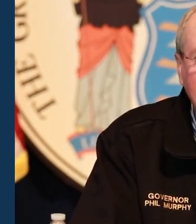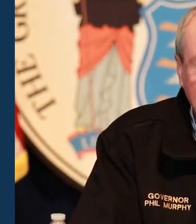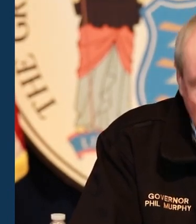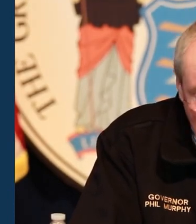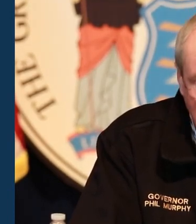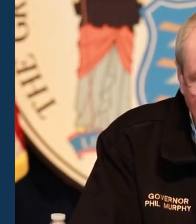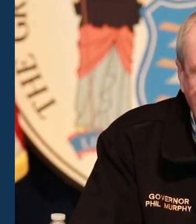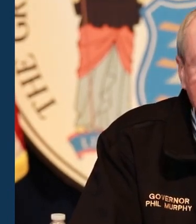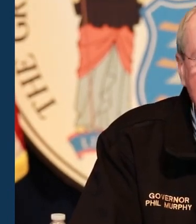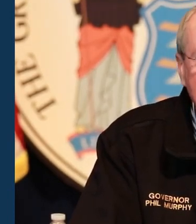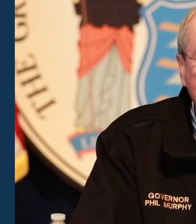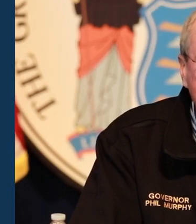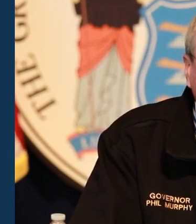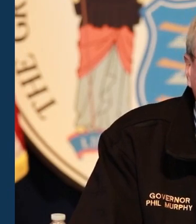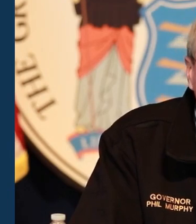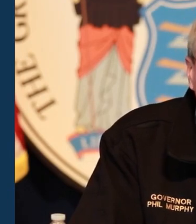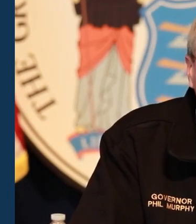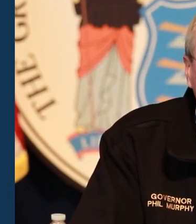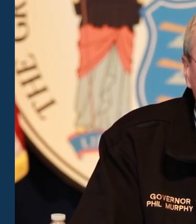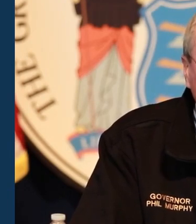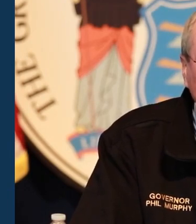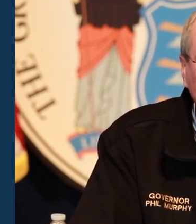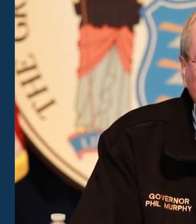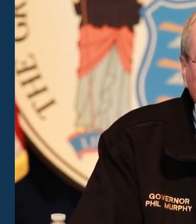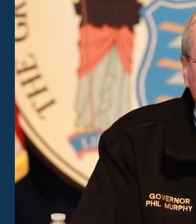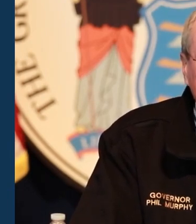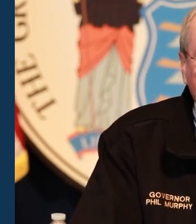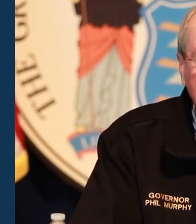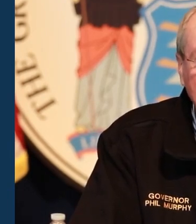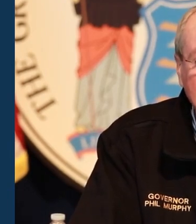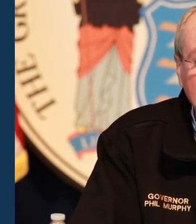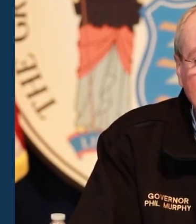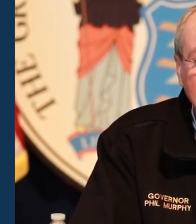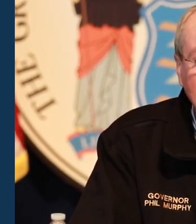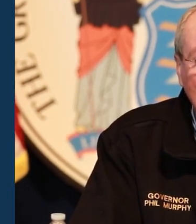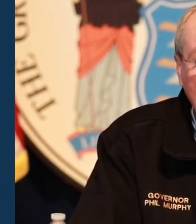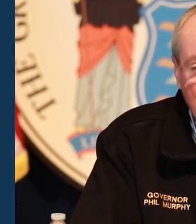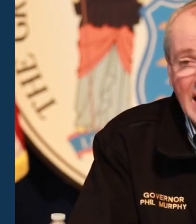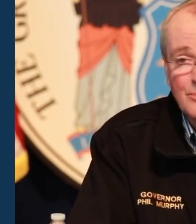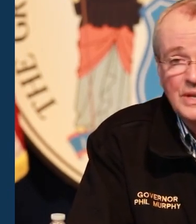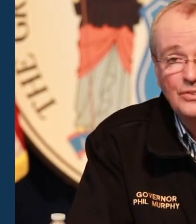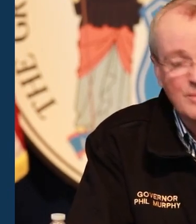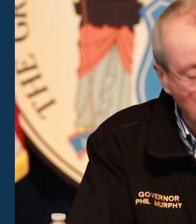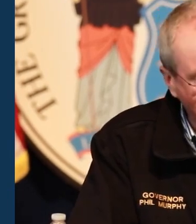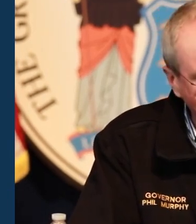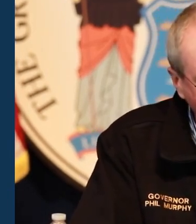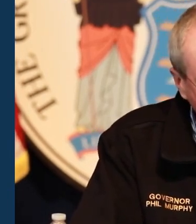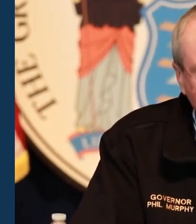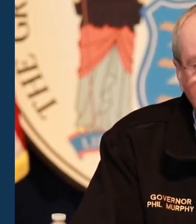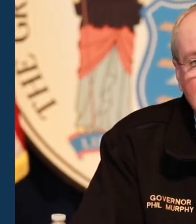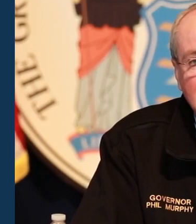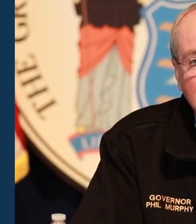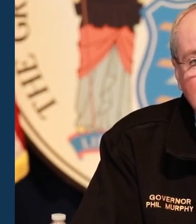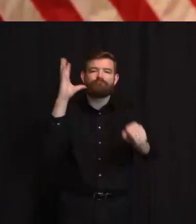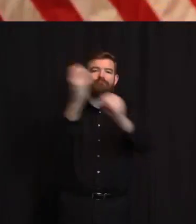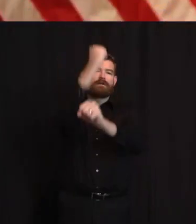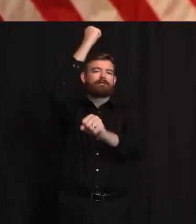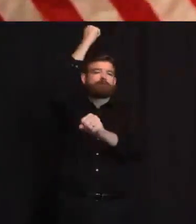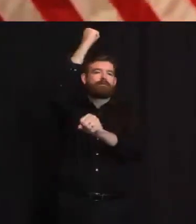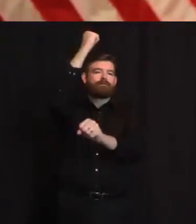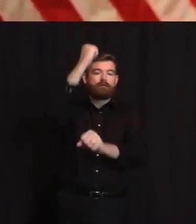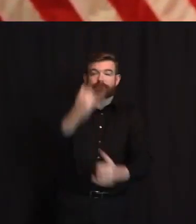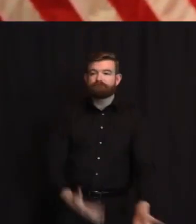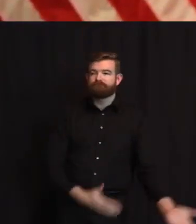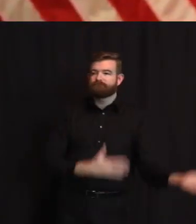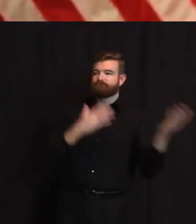healthy, keep your faith. We are going to win this together. With that, please help me welcome the Commissioner of the